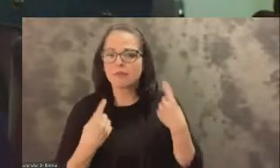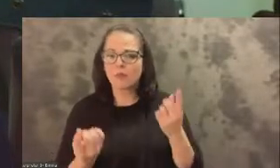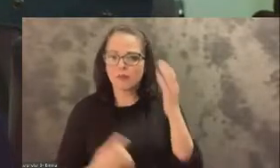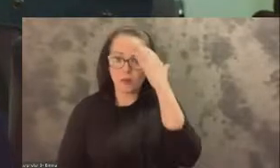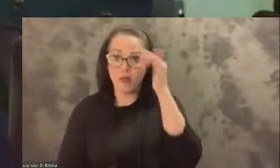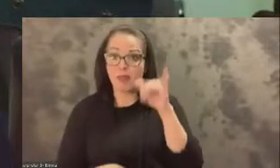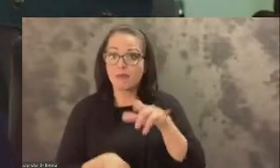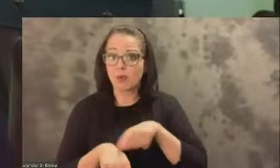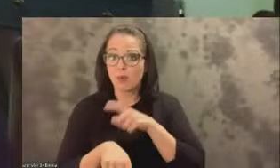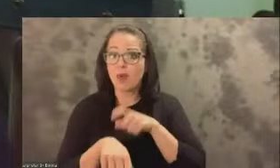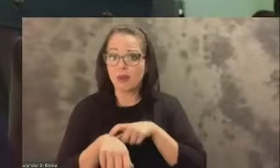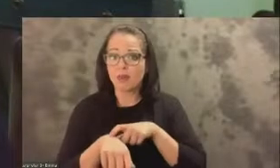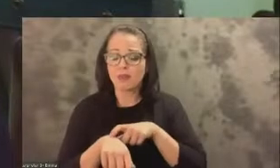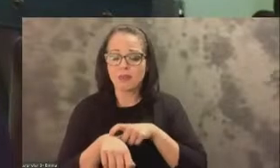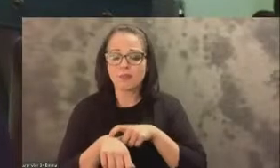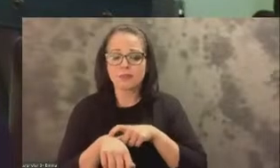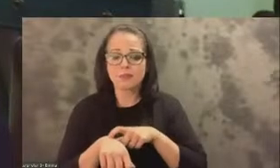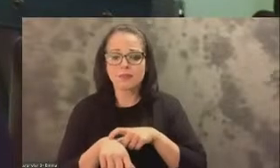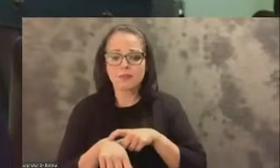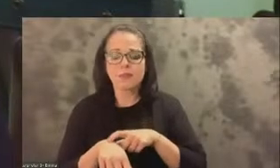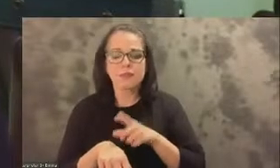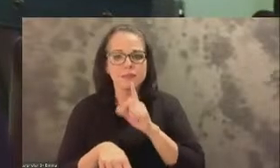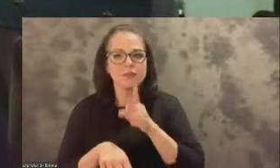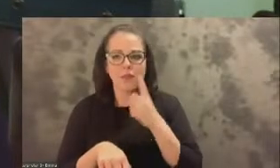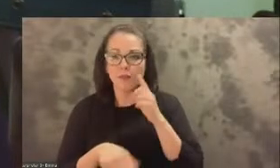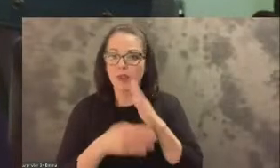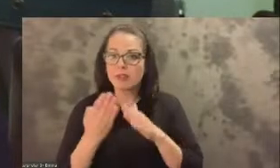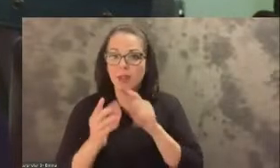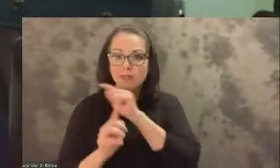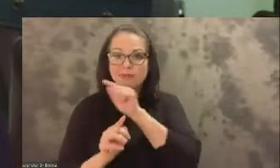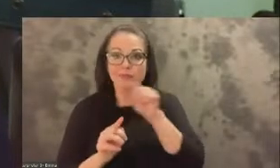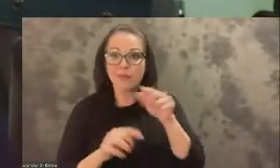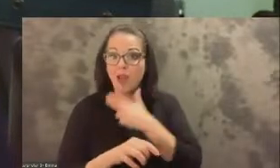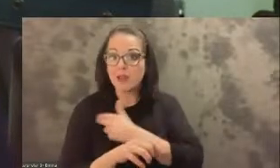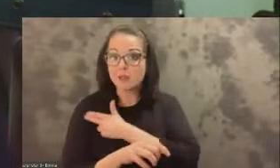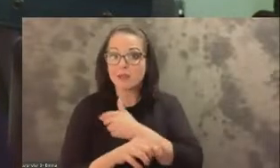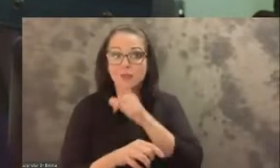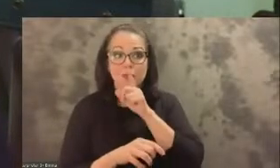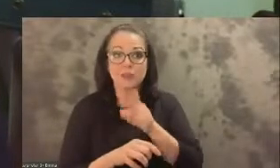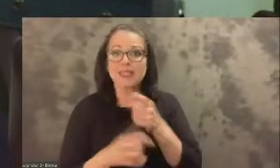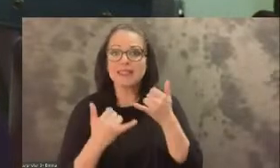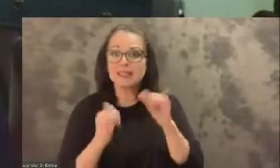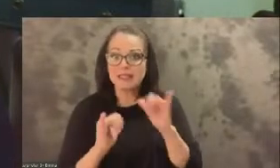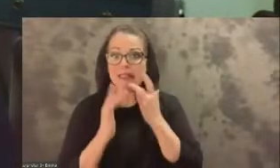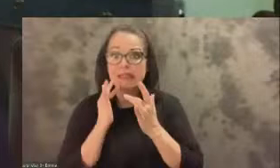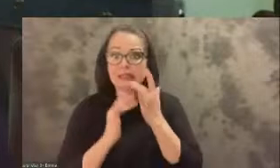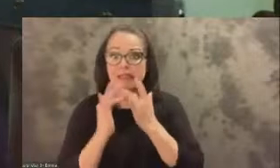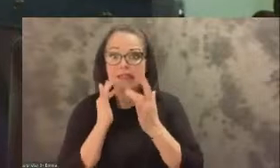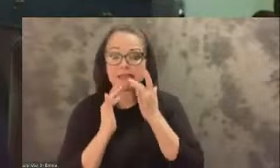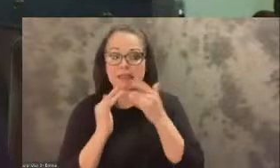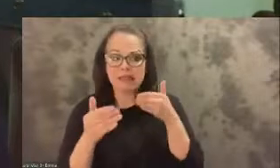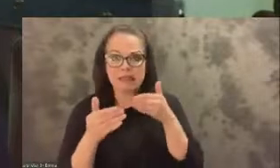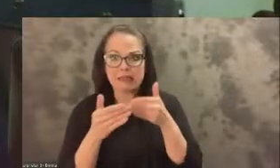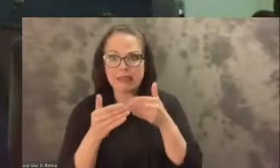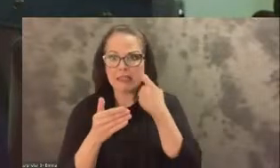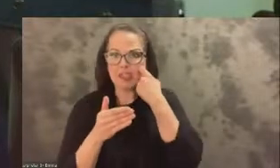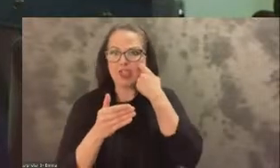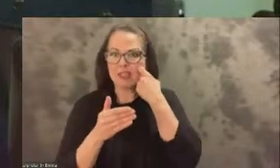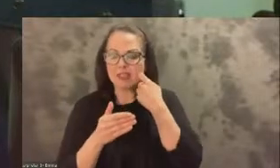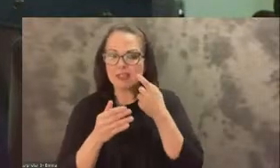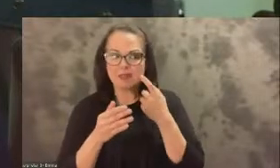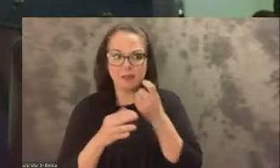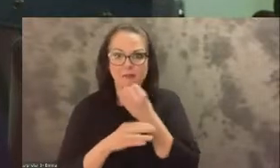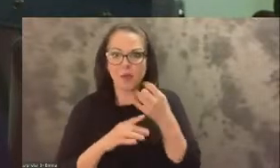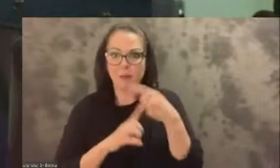while now. And really, for some hospitals, it is still scarce up until a couple months ago.